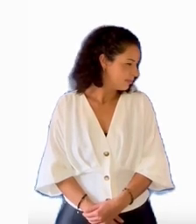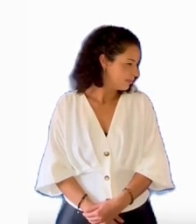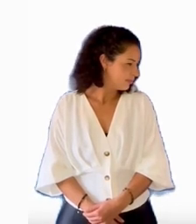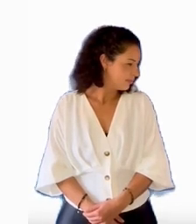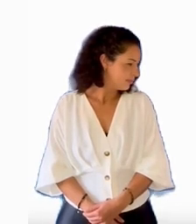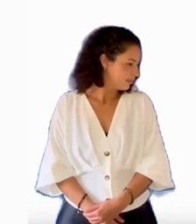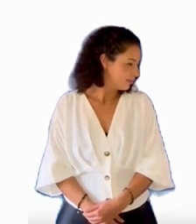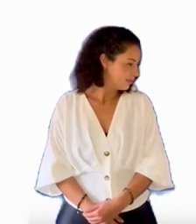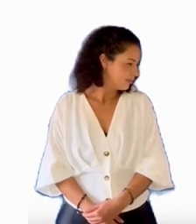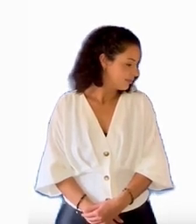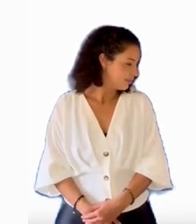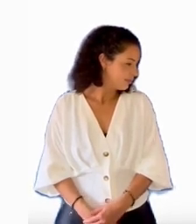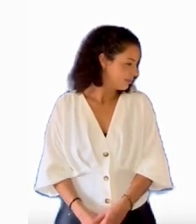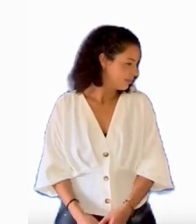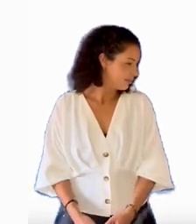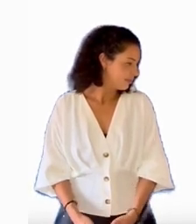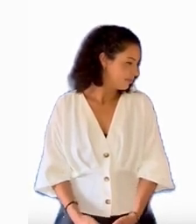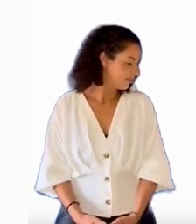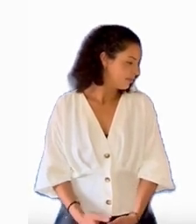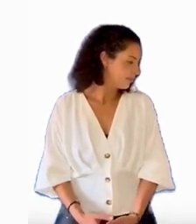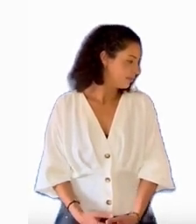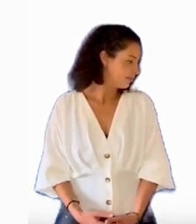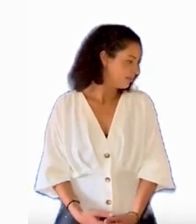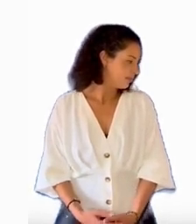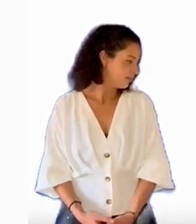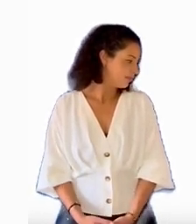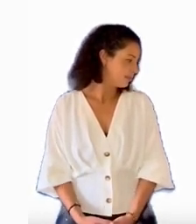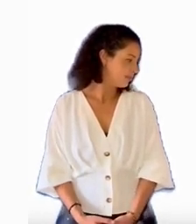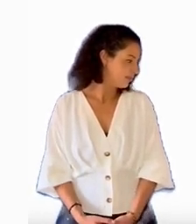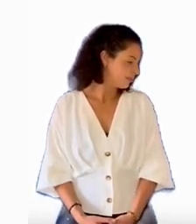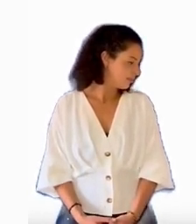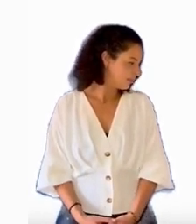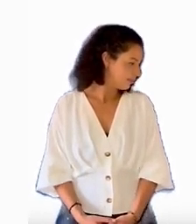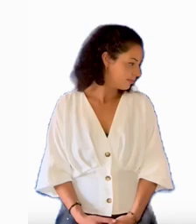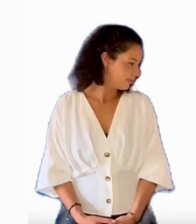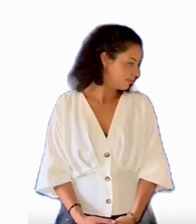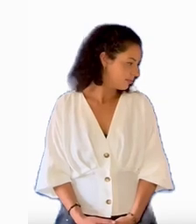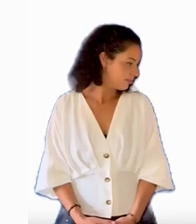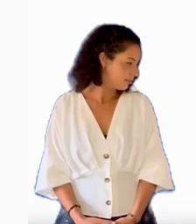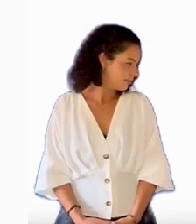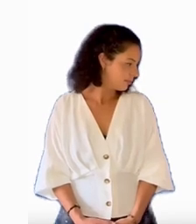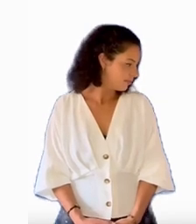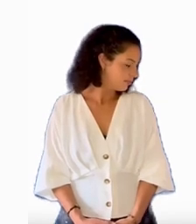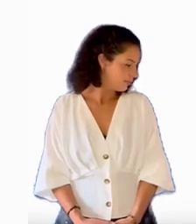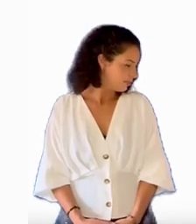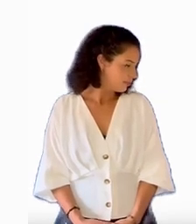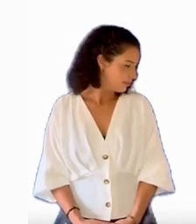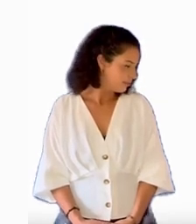Thank you.